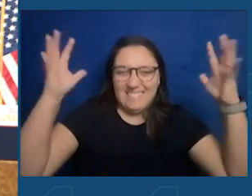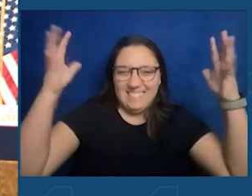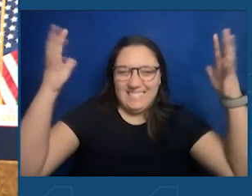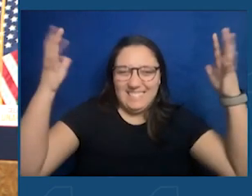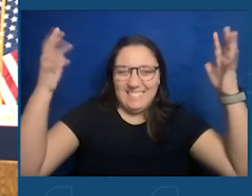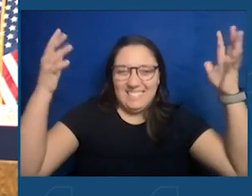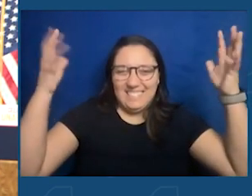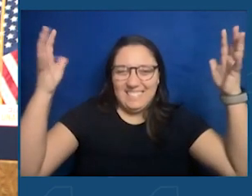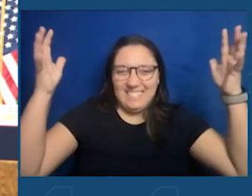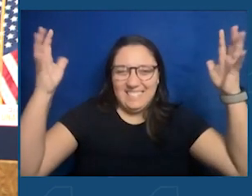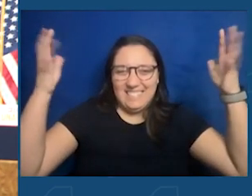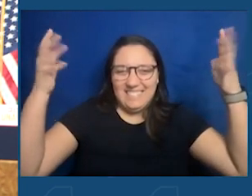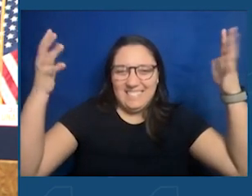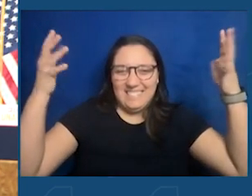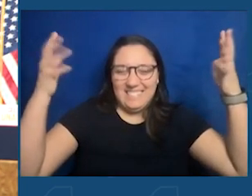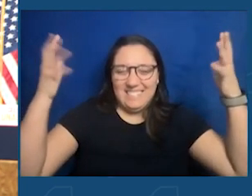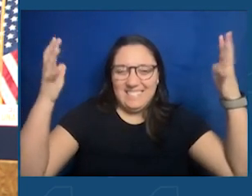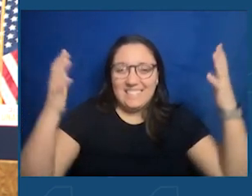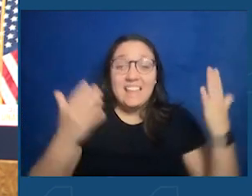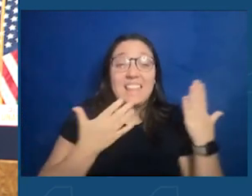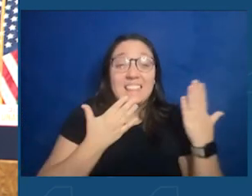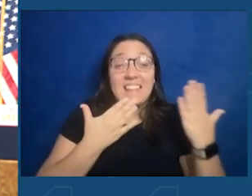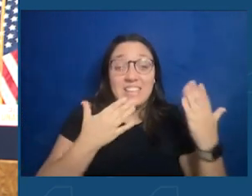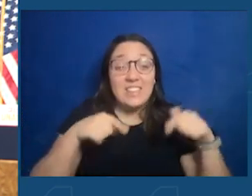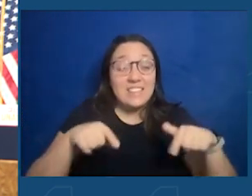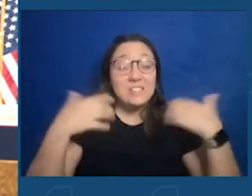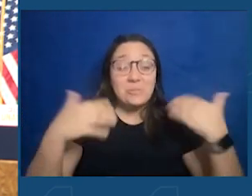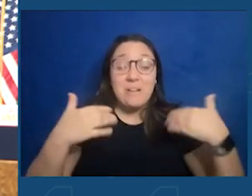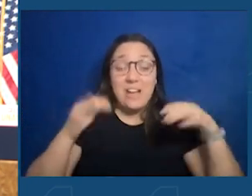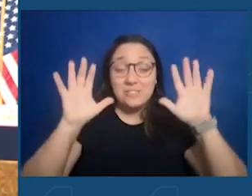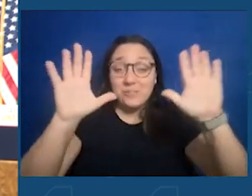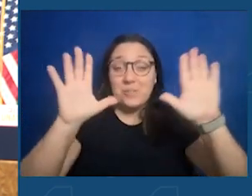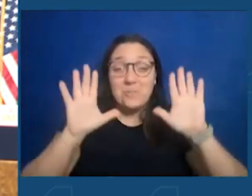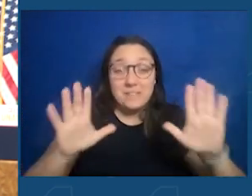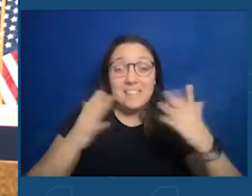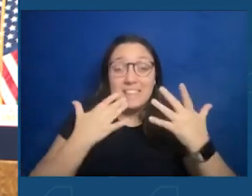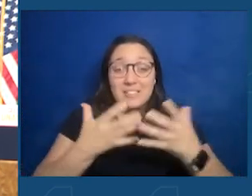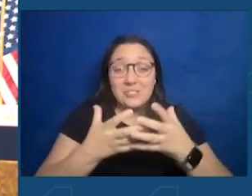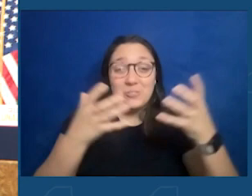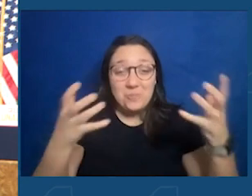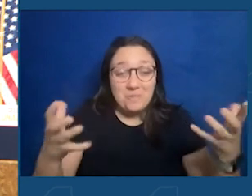this is so amazing. Thank you so much.